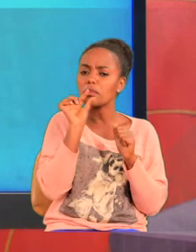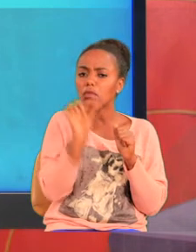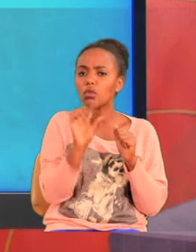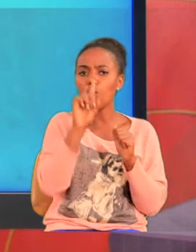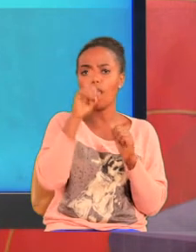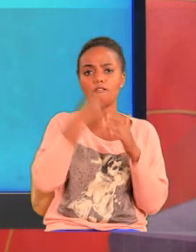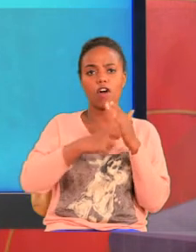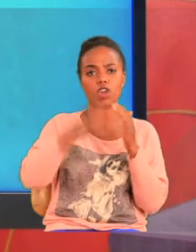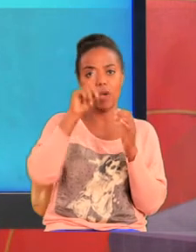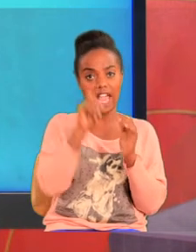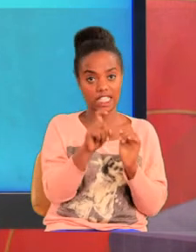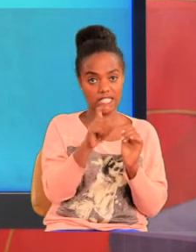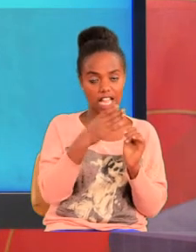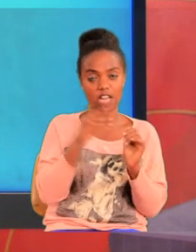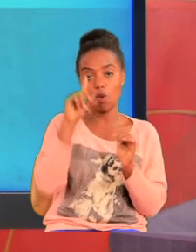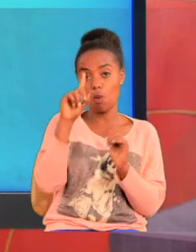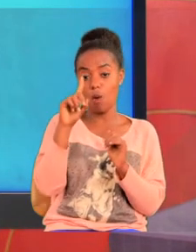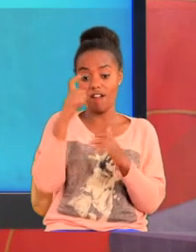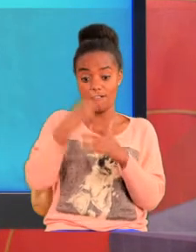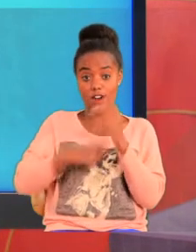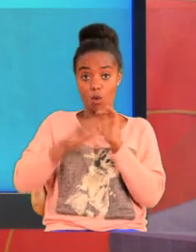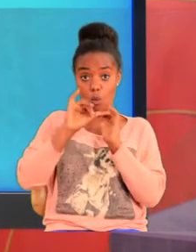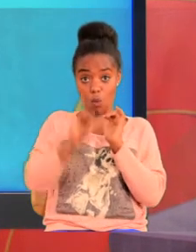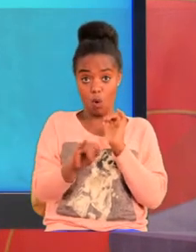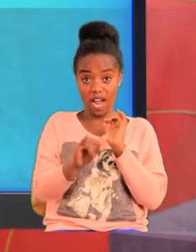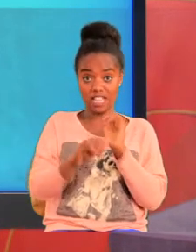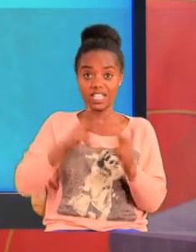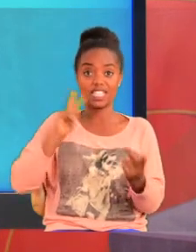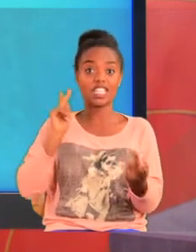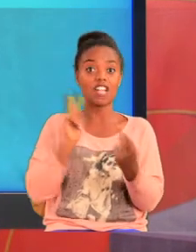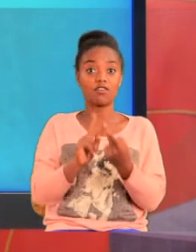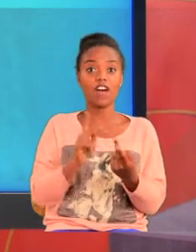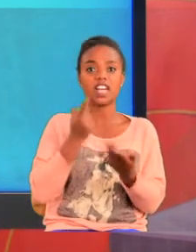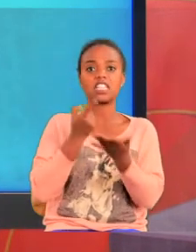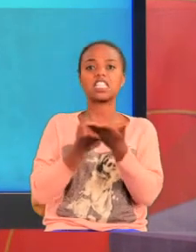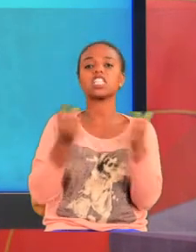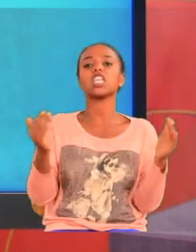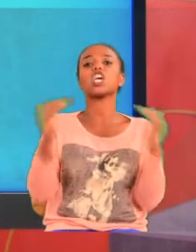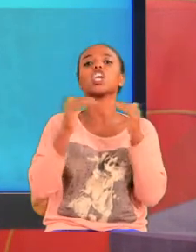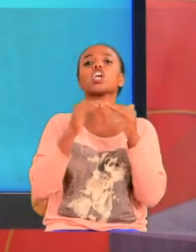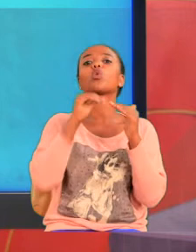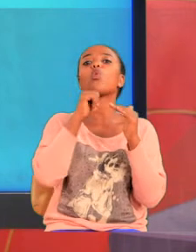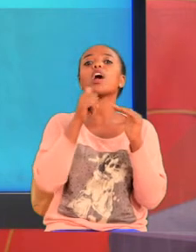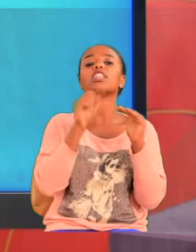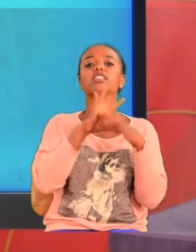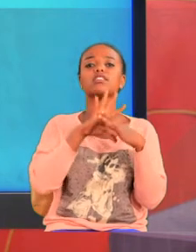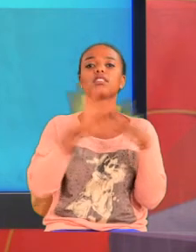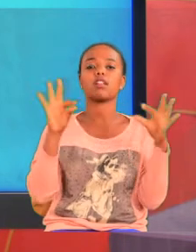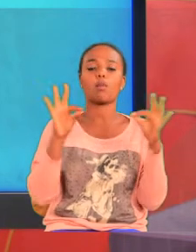value of x and one value of y satisfying this inequality.